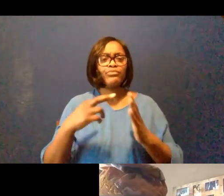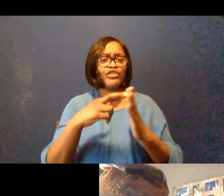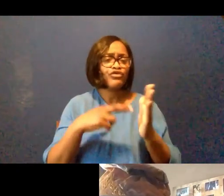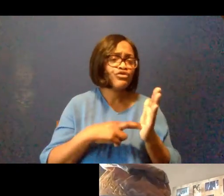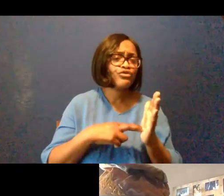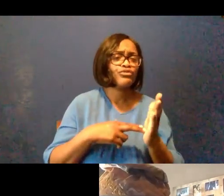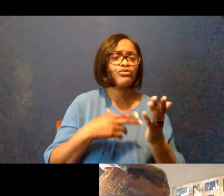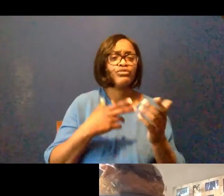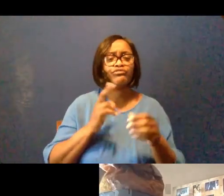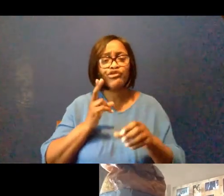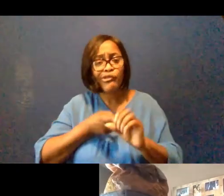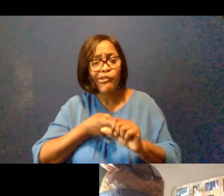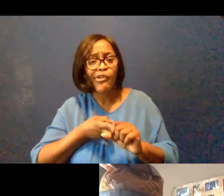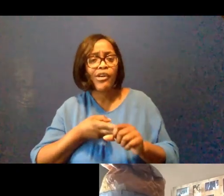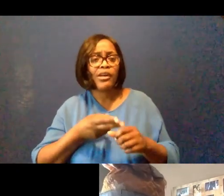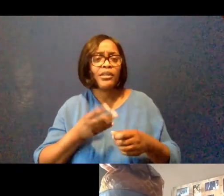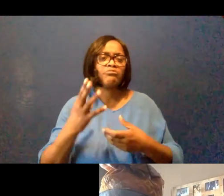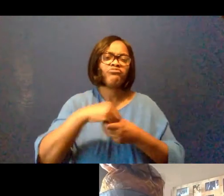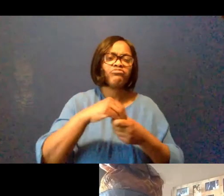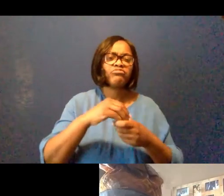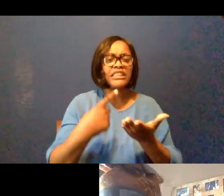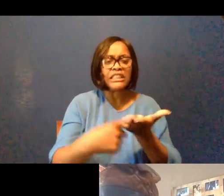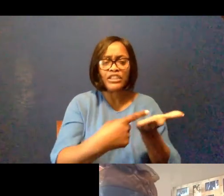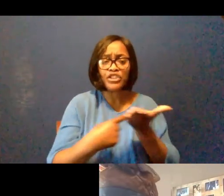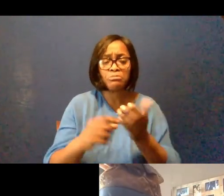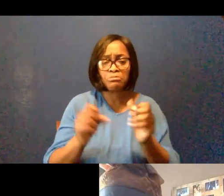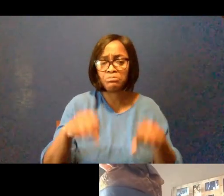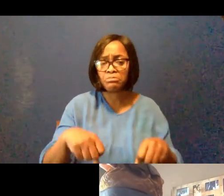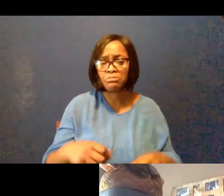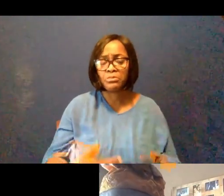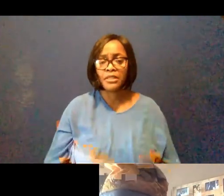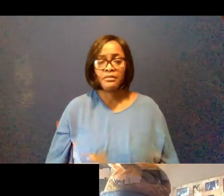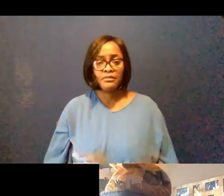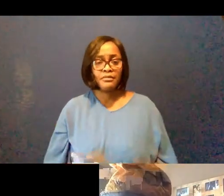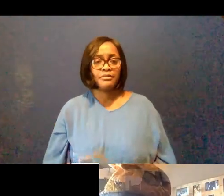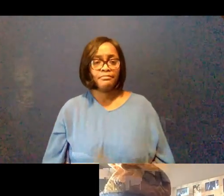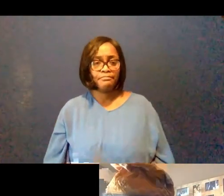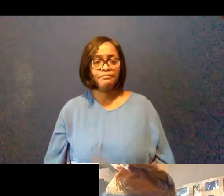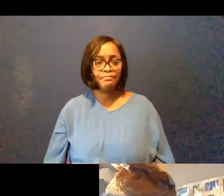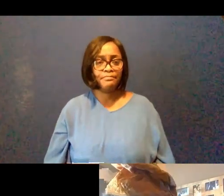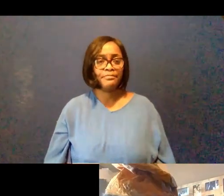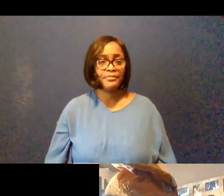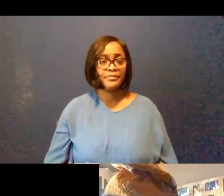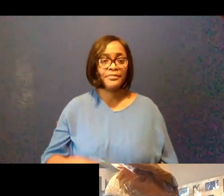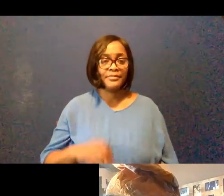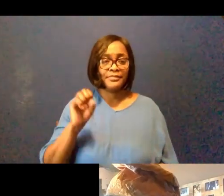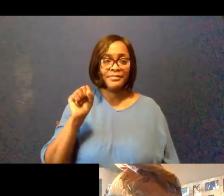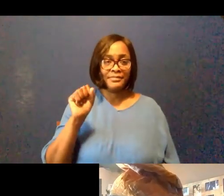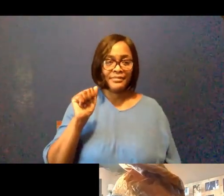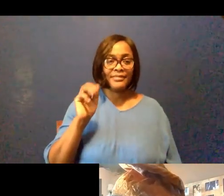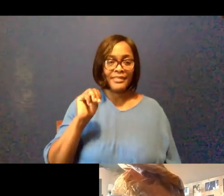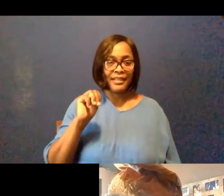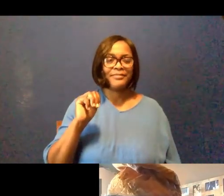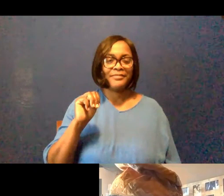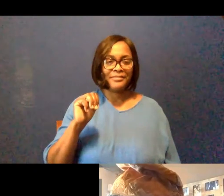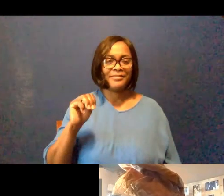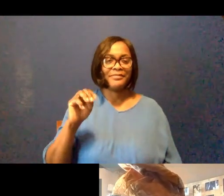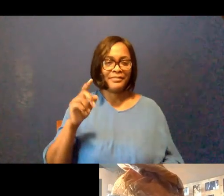the 18th at 6 p.m. Eastern